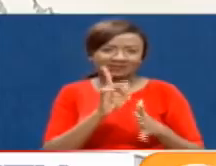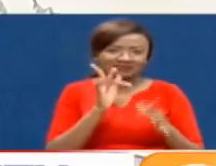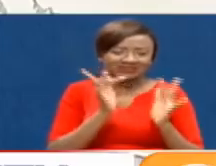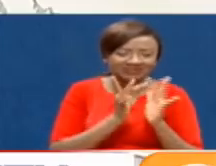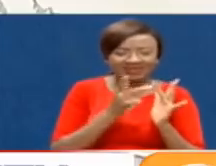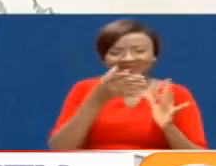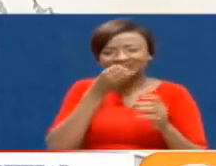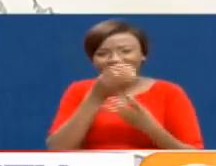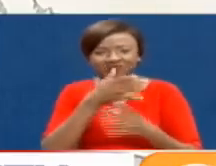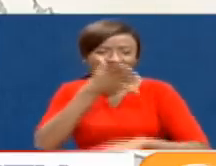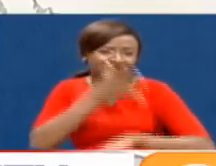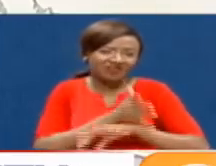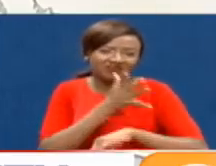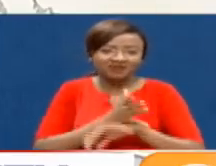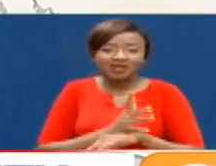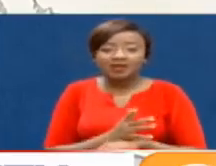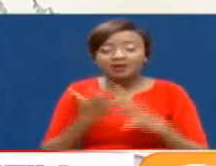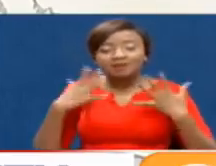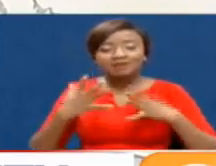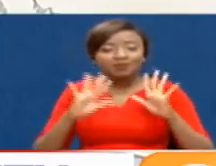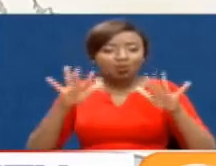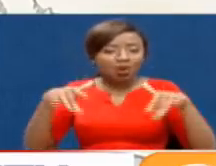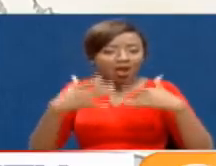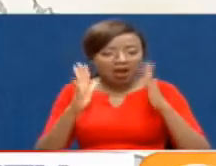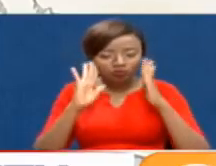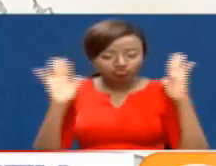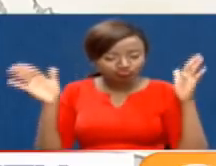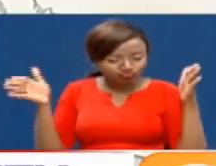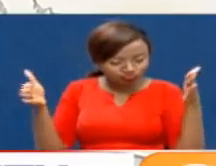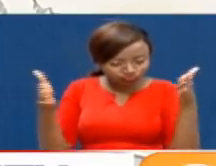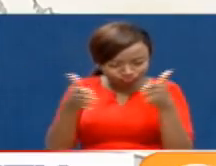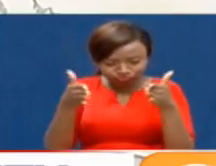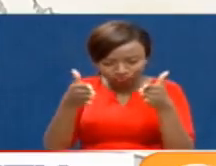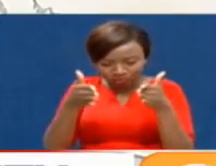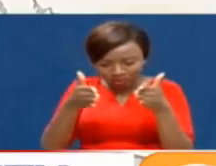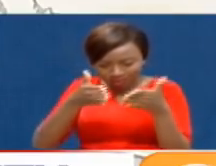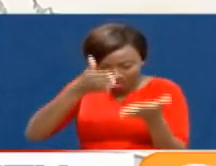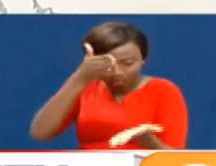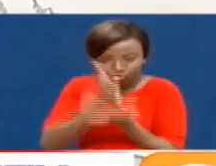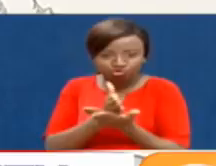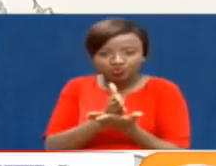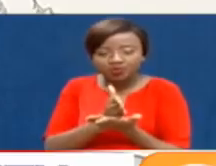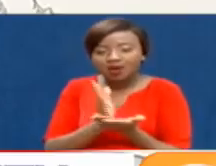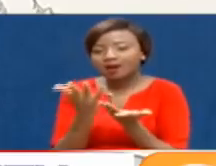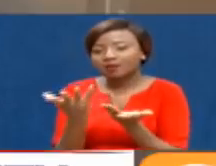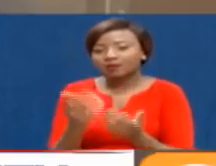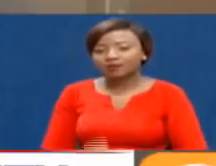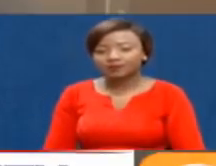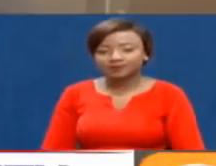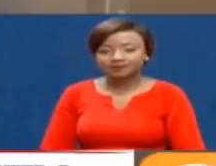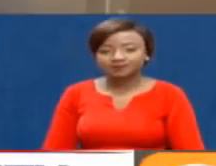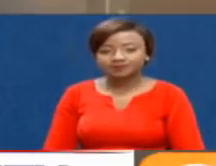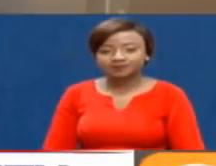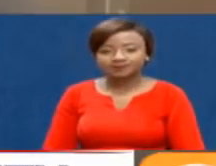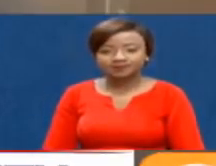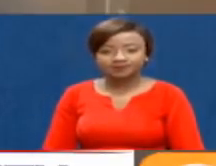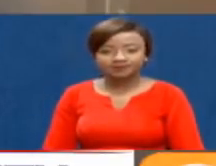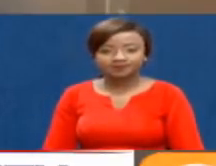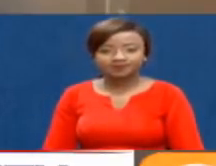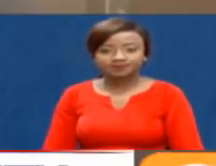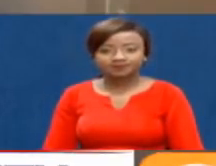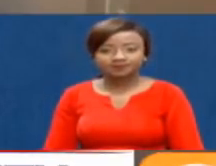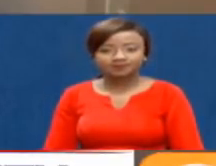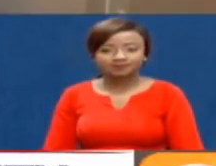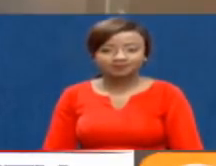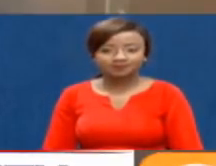news. How do people become, for lack of a better term, their own fact checkers? So I've been doing